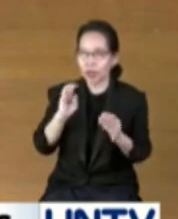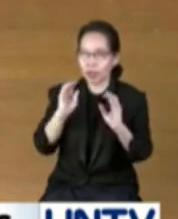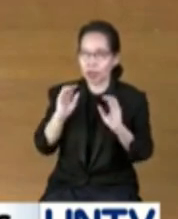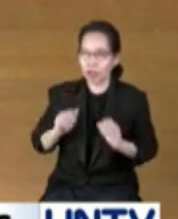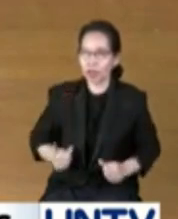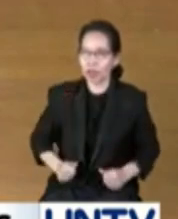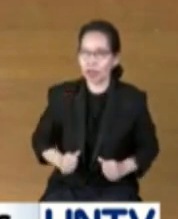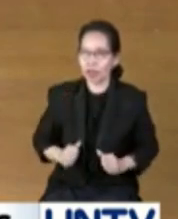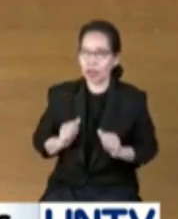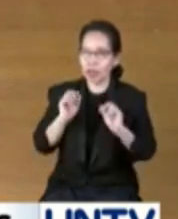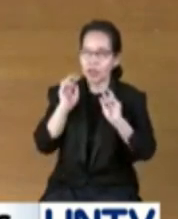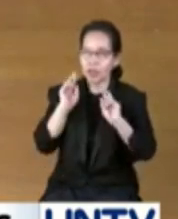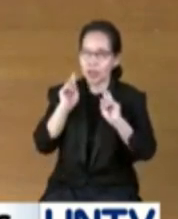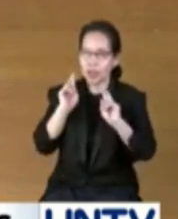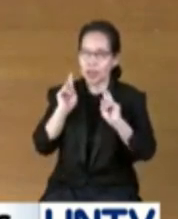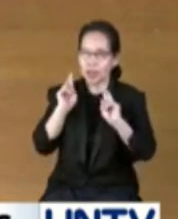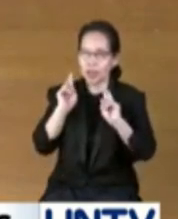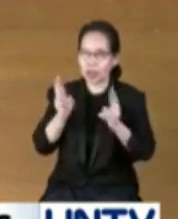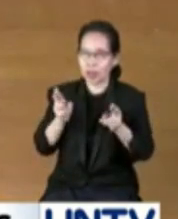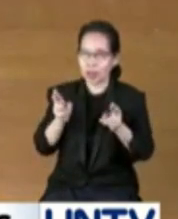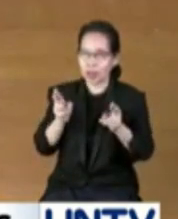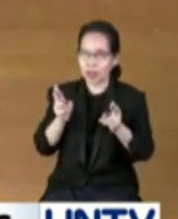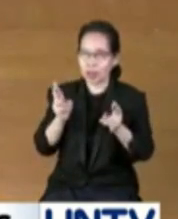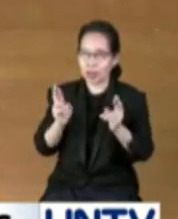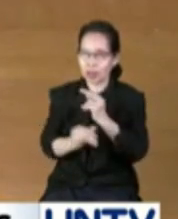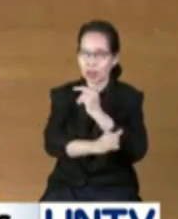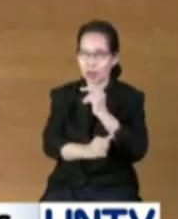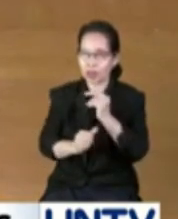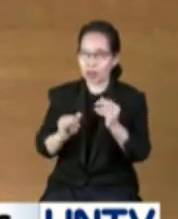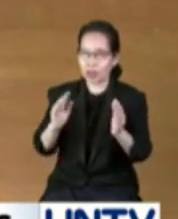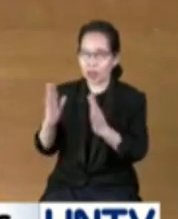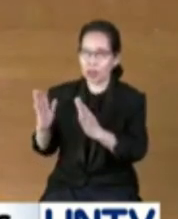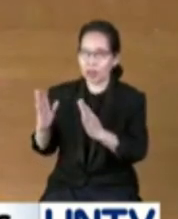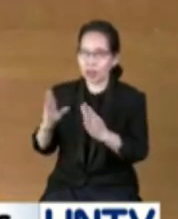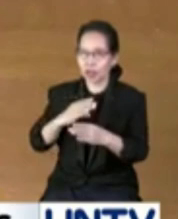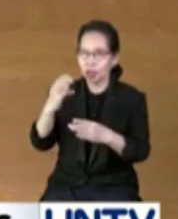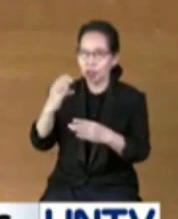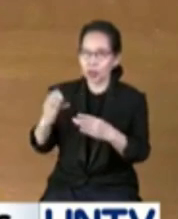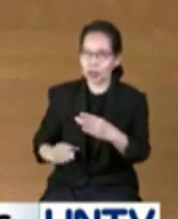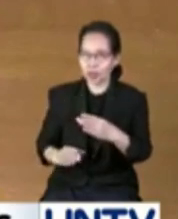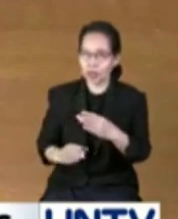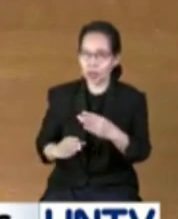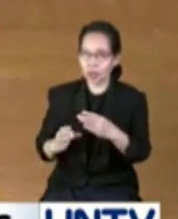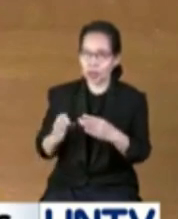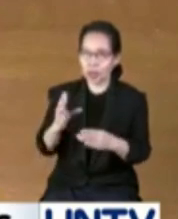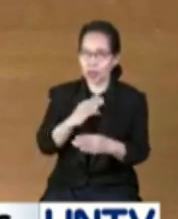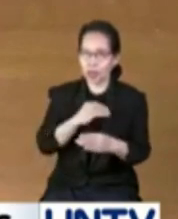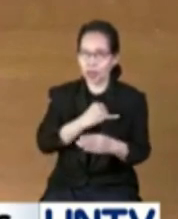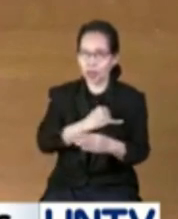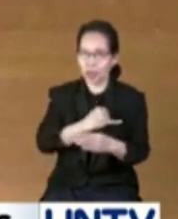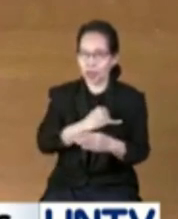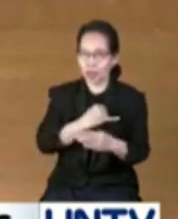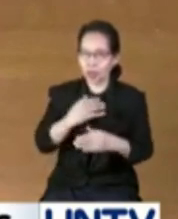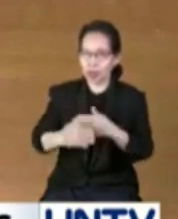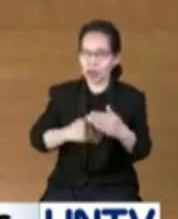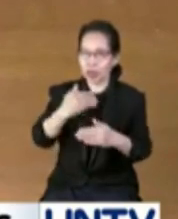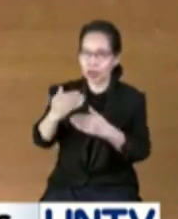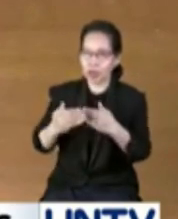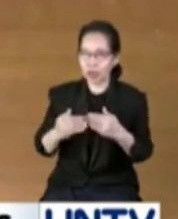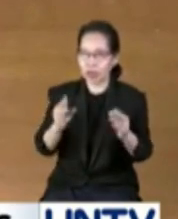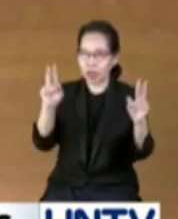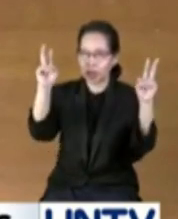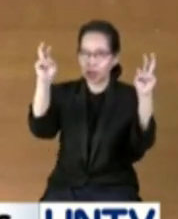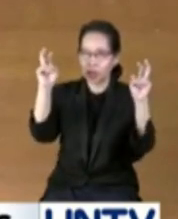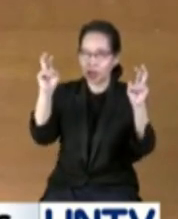of conflict in the countryside. To complete this reintegration process, I will issue a